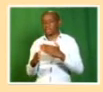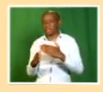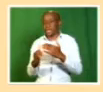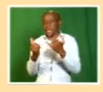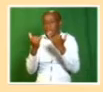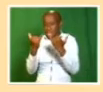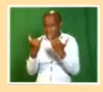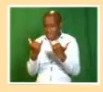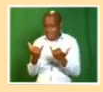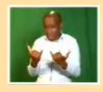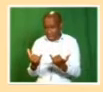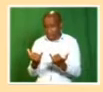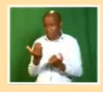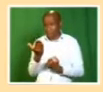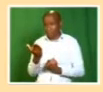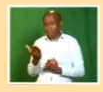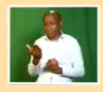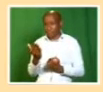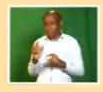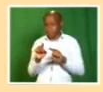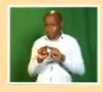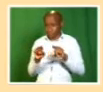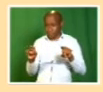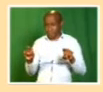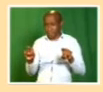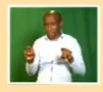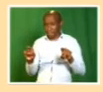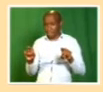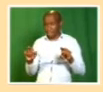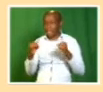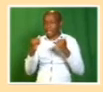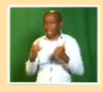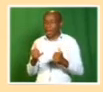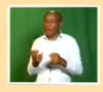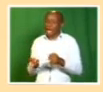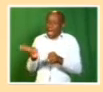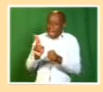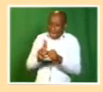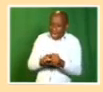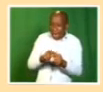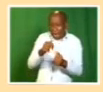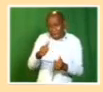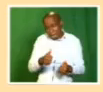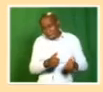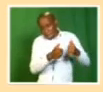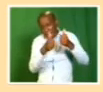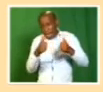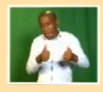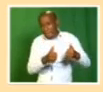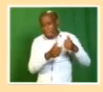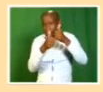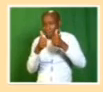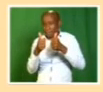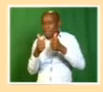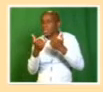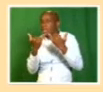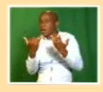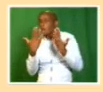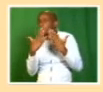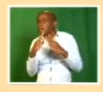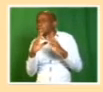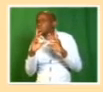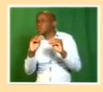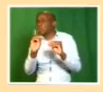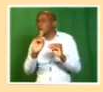So now we are at this step now. So we go back again in our recall, we check what did we